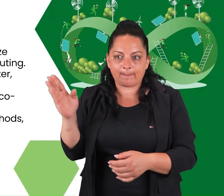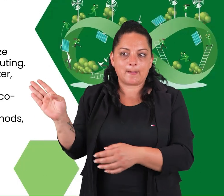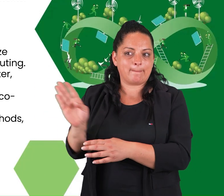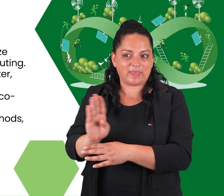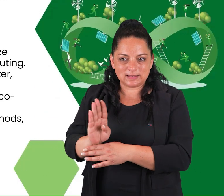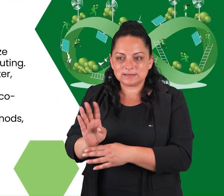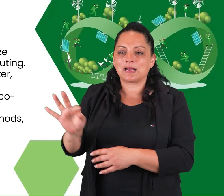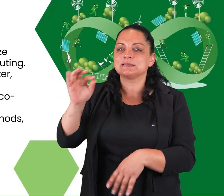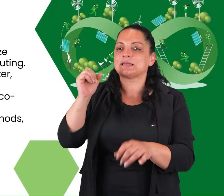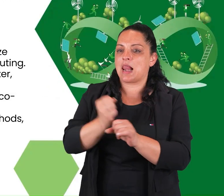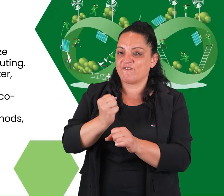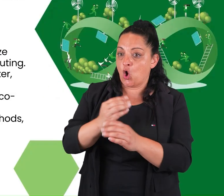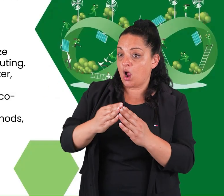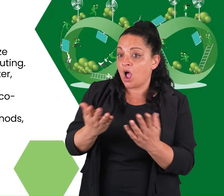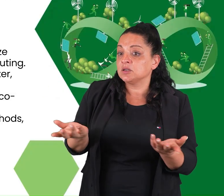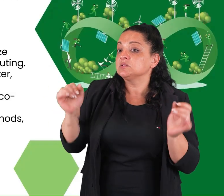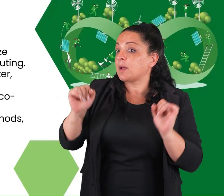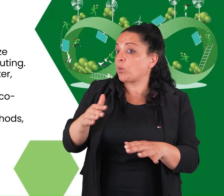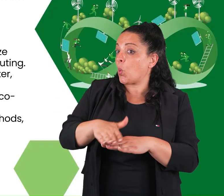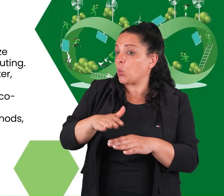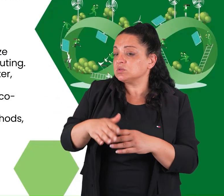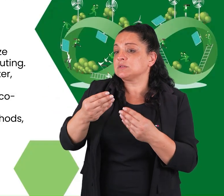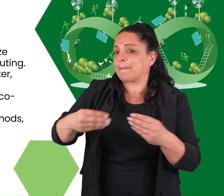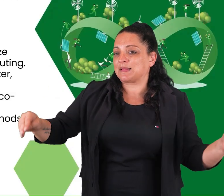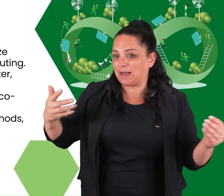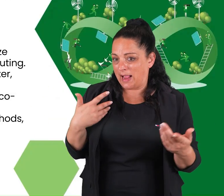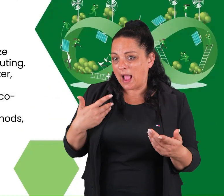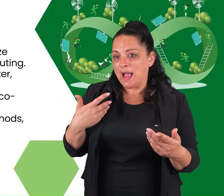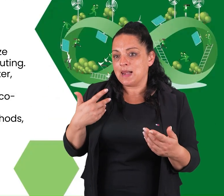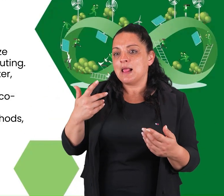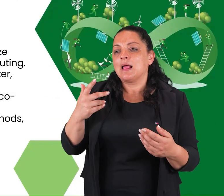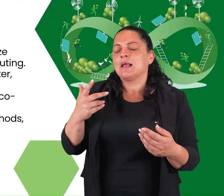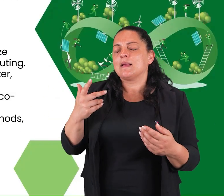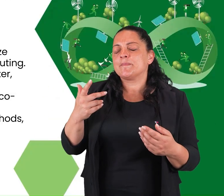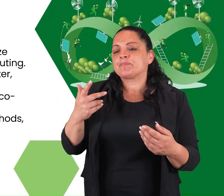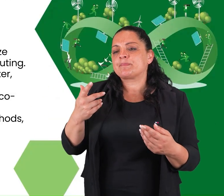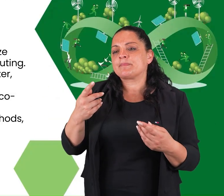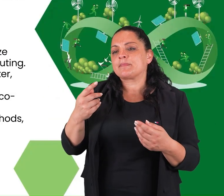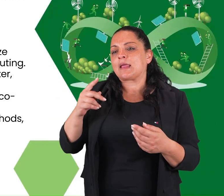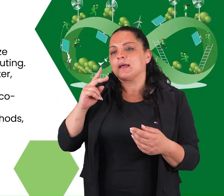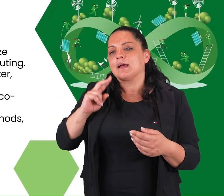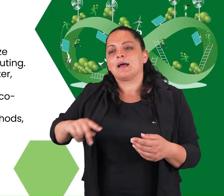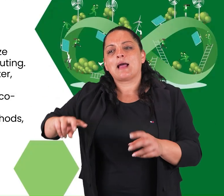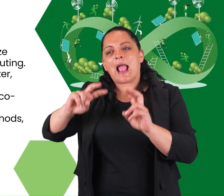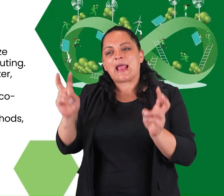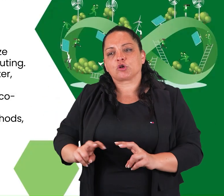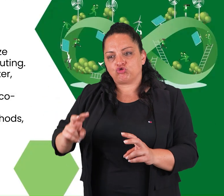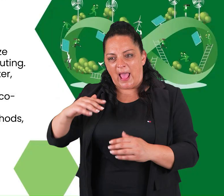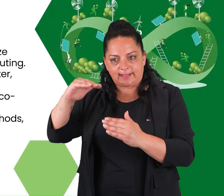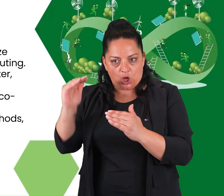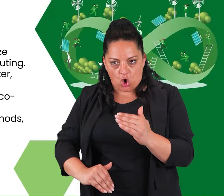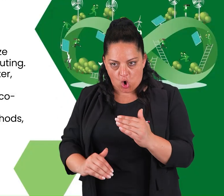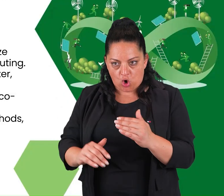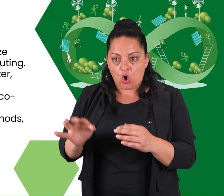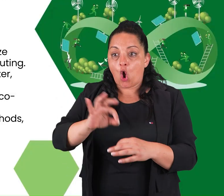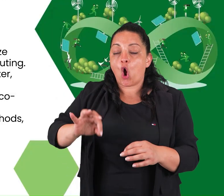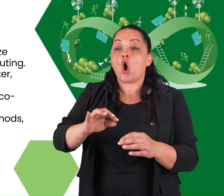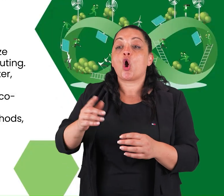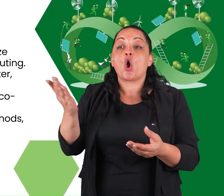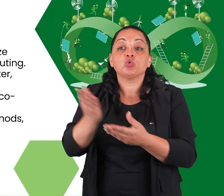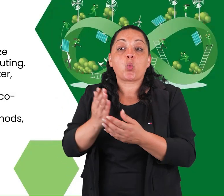business and office work, we can use energy efficient equipment and digitize documents to save